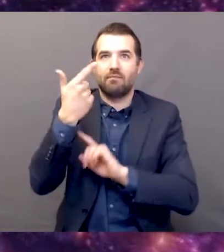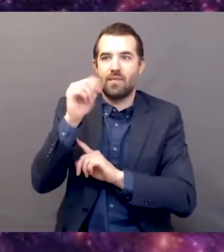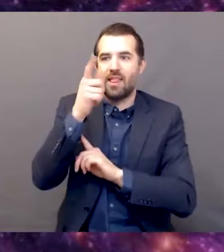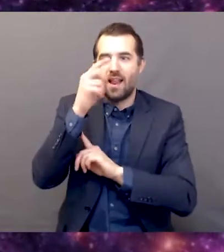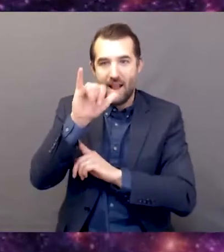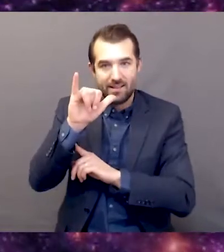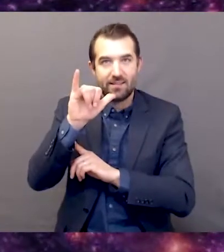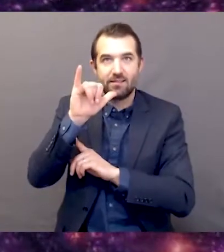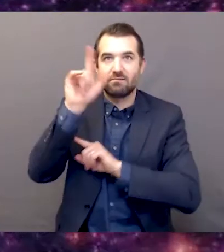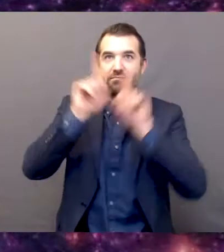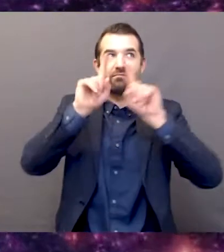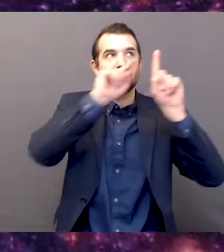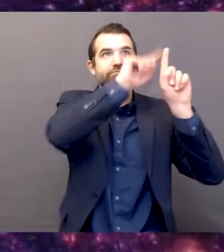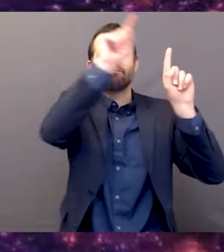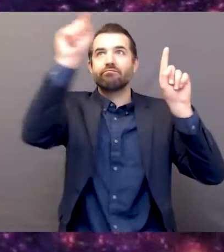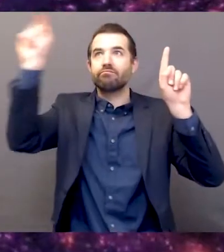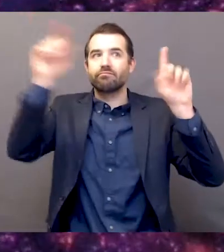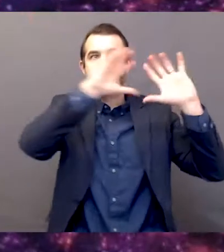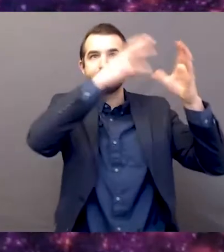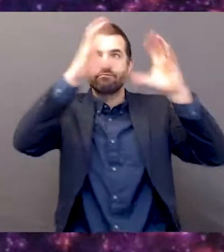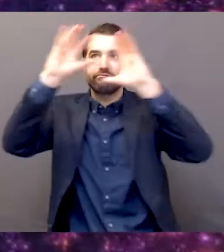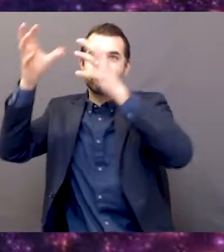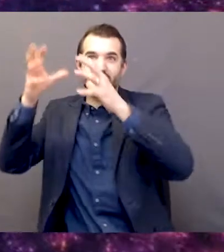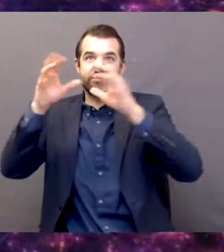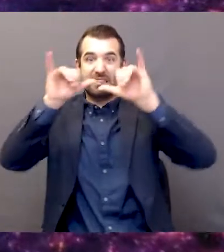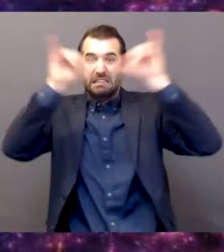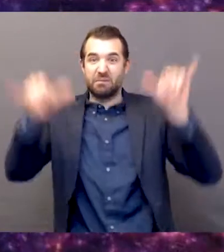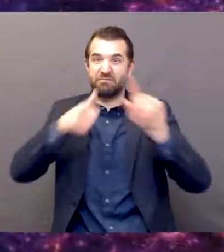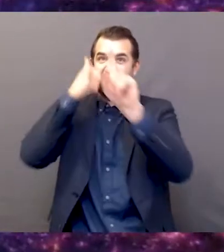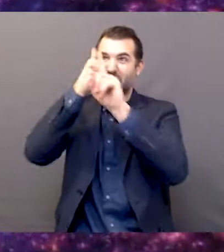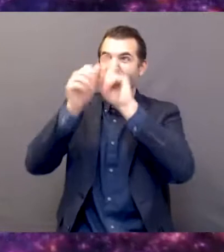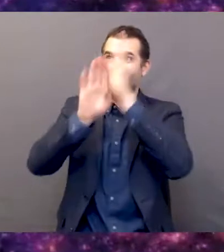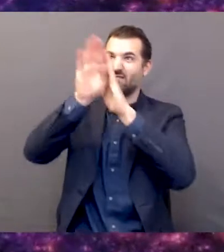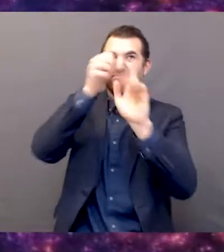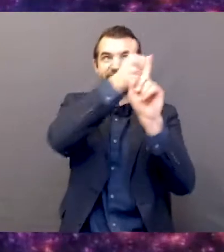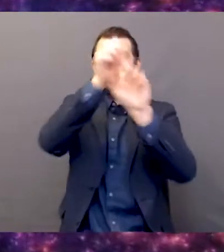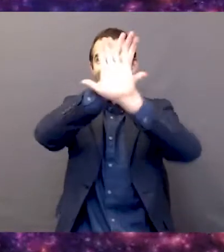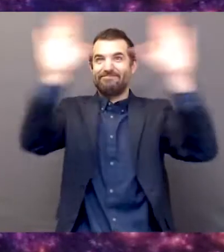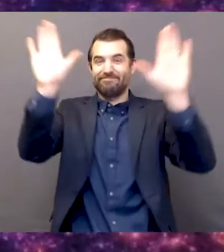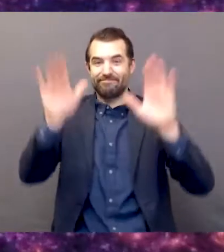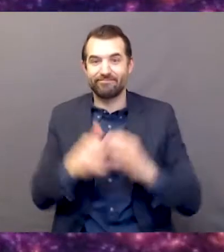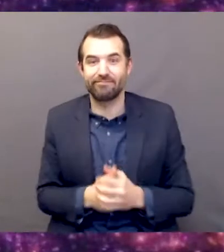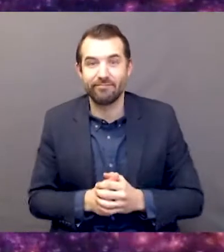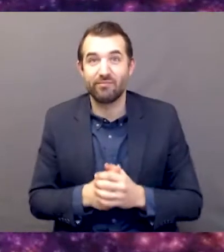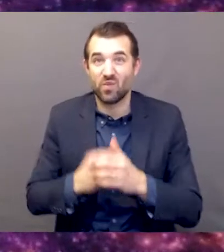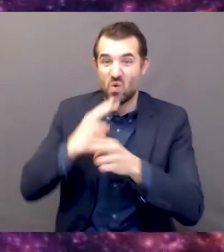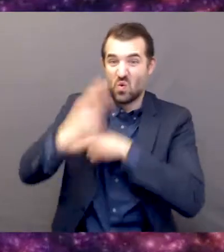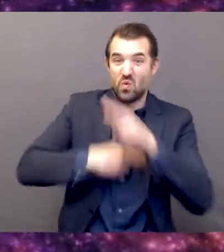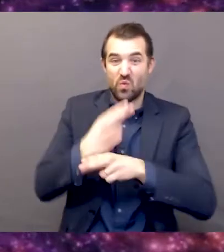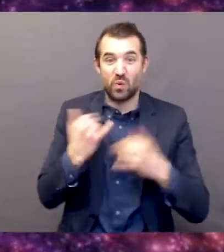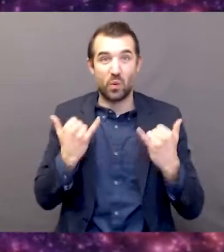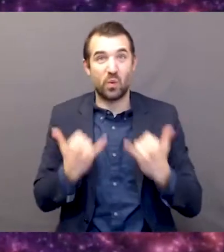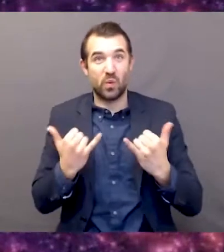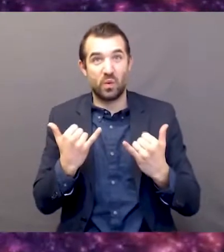galaxies and clusters. Afterwards, these systems evolved on their own. The first massive galaxy clusters formed when the universe was about half its